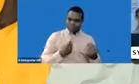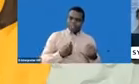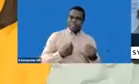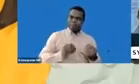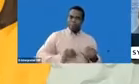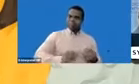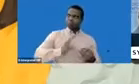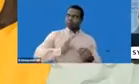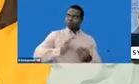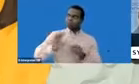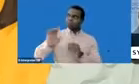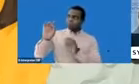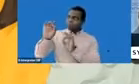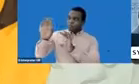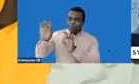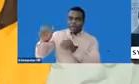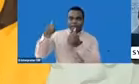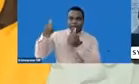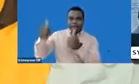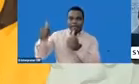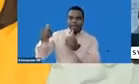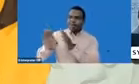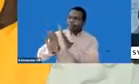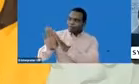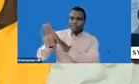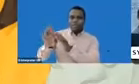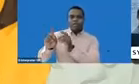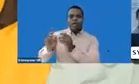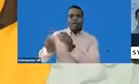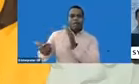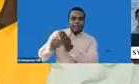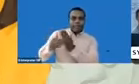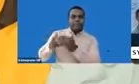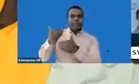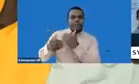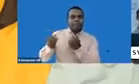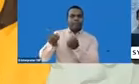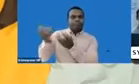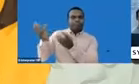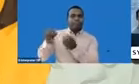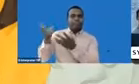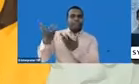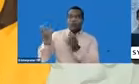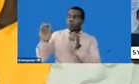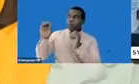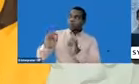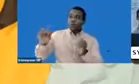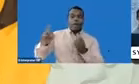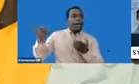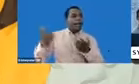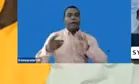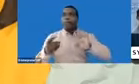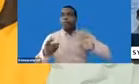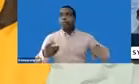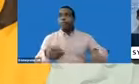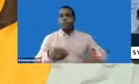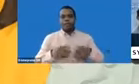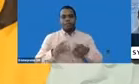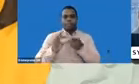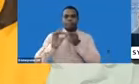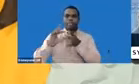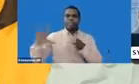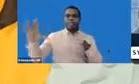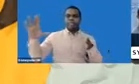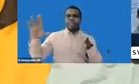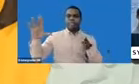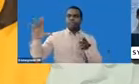that public sector bodies actually could keep like a live ledger that shows the status and the different